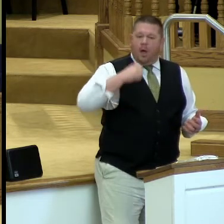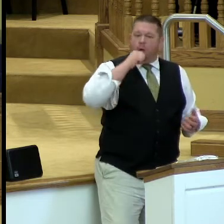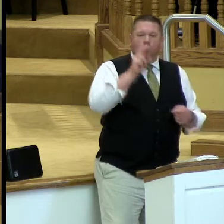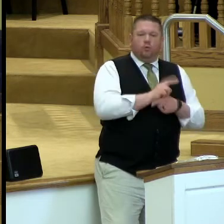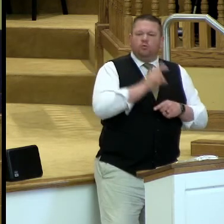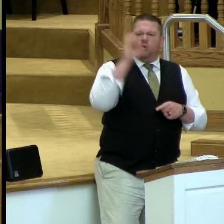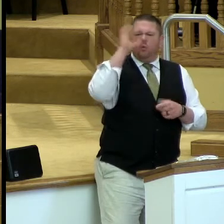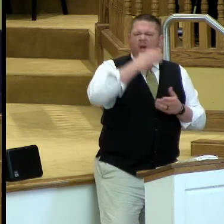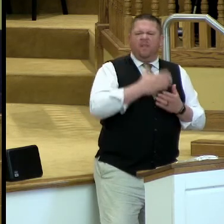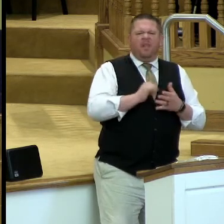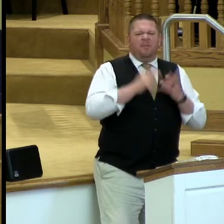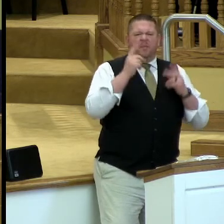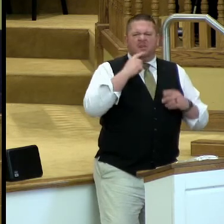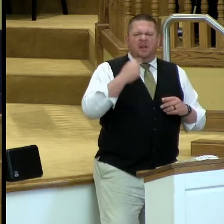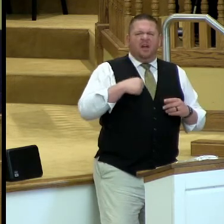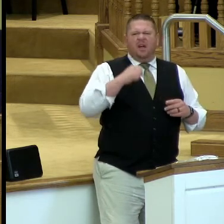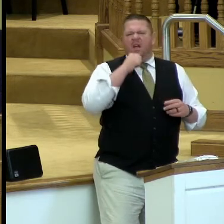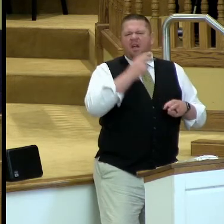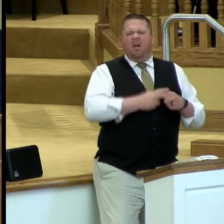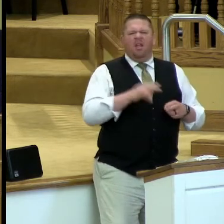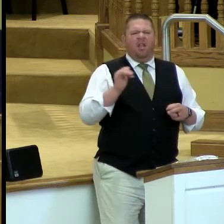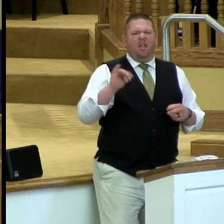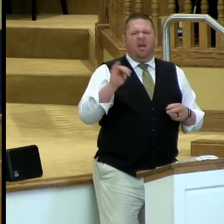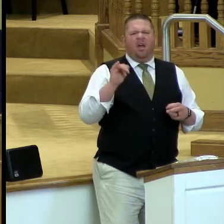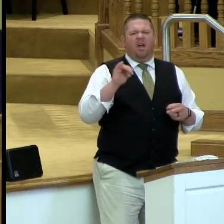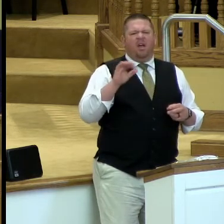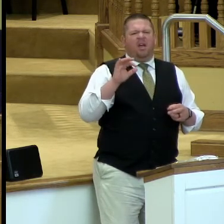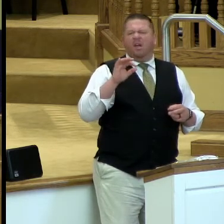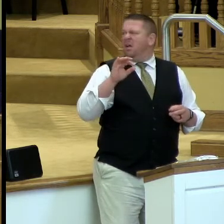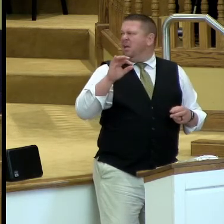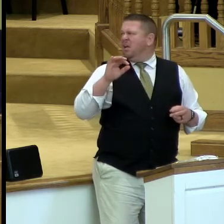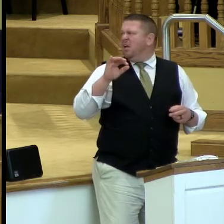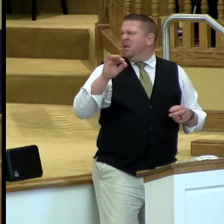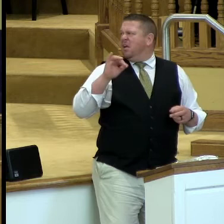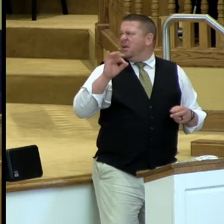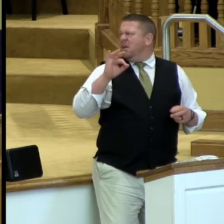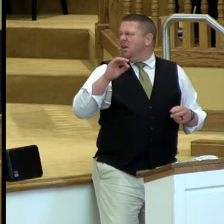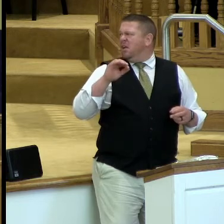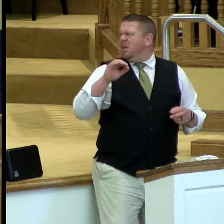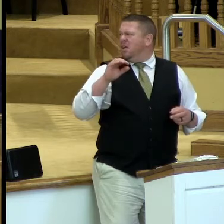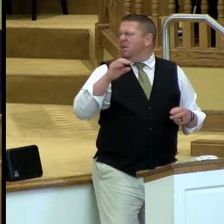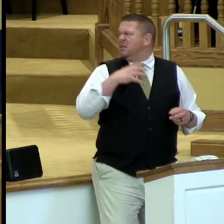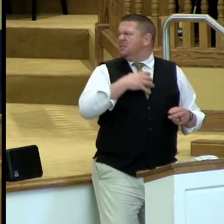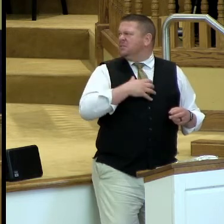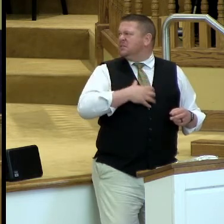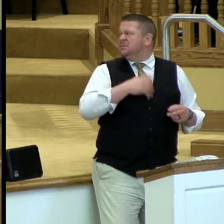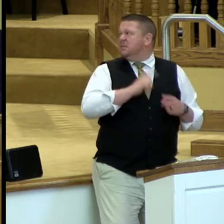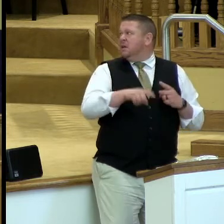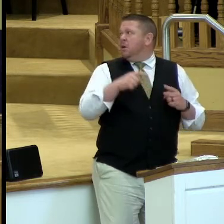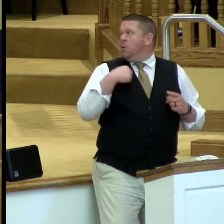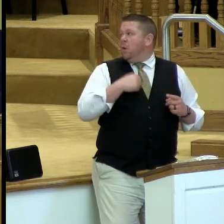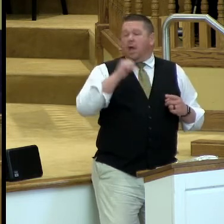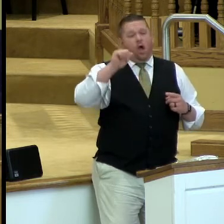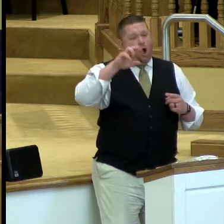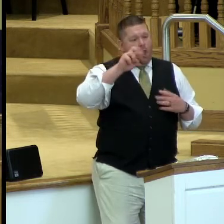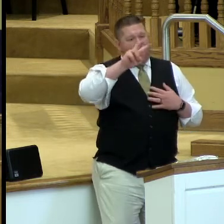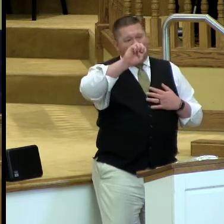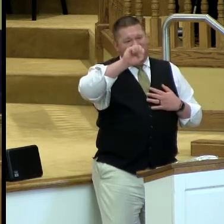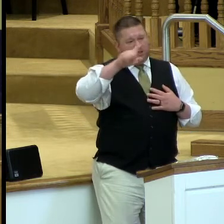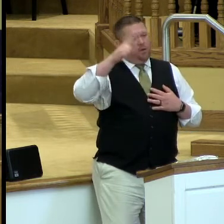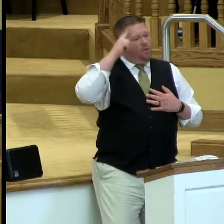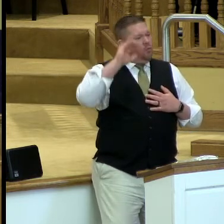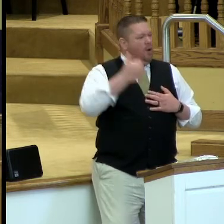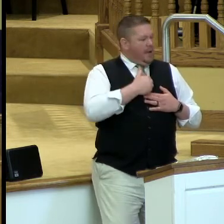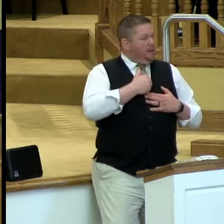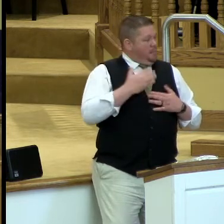I don't use weird things that some people say. I'm not going to call it like a flesh suit or anything like that. That's disgusting. We are a vessel for